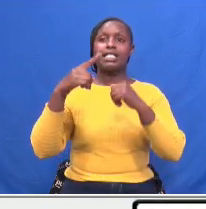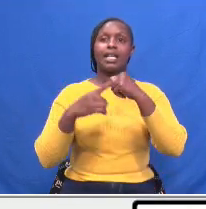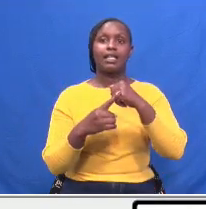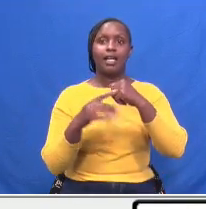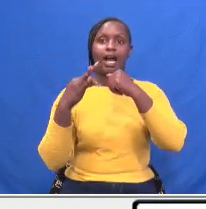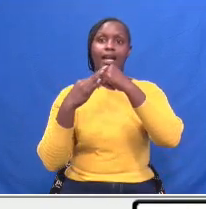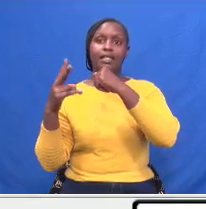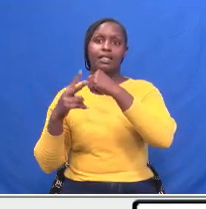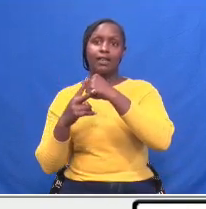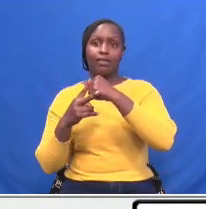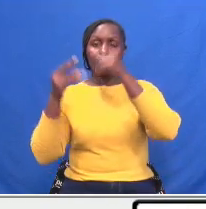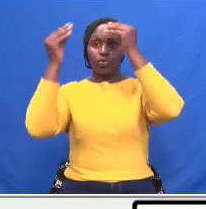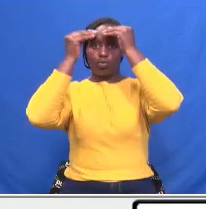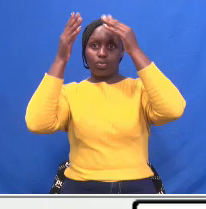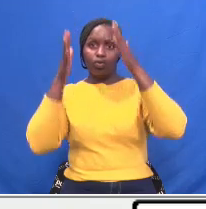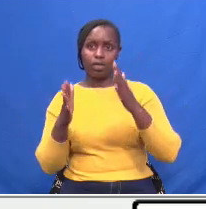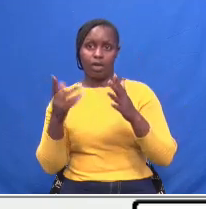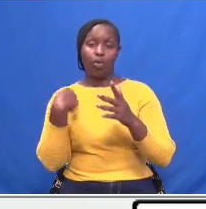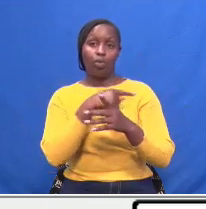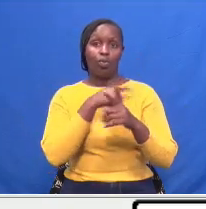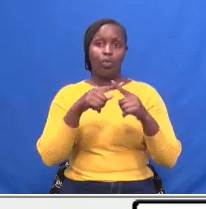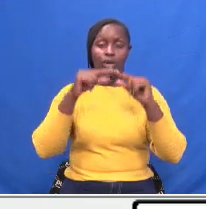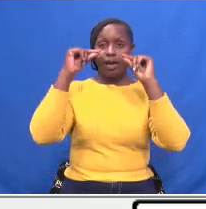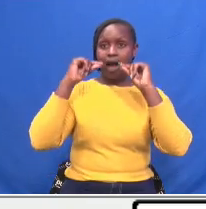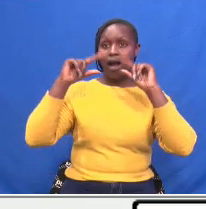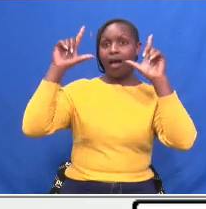3,687 candidates. We are alert in terms of